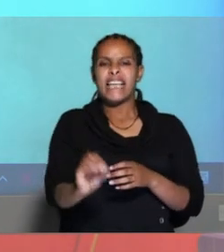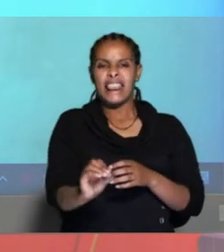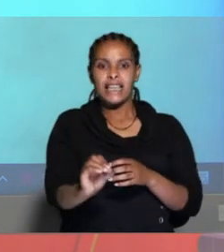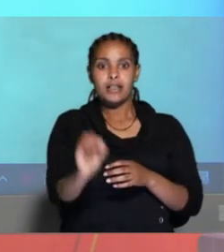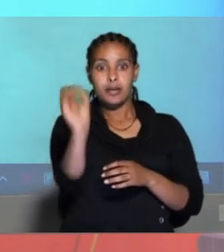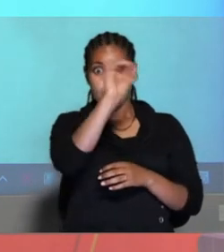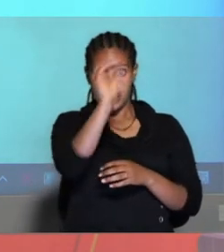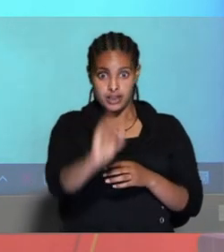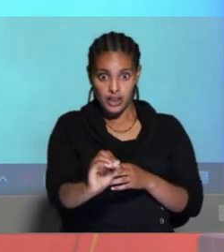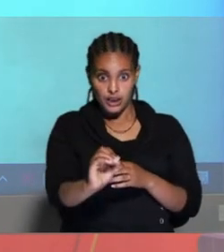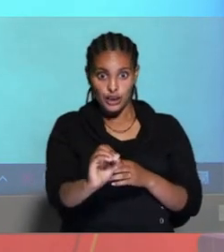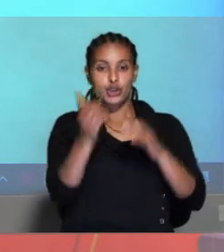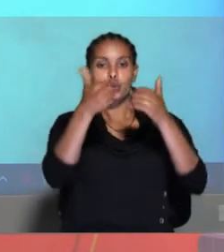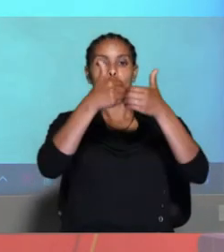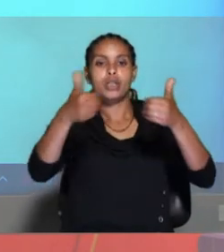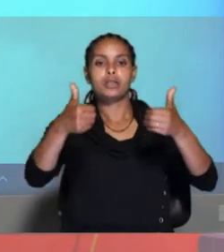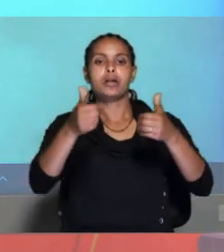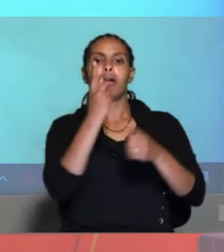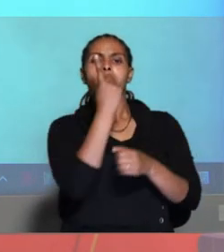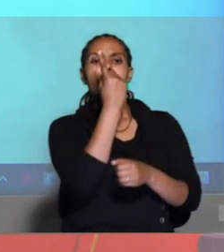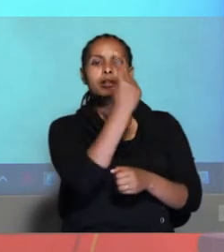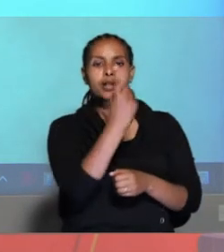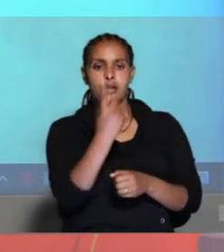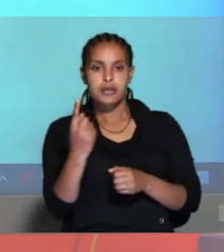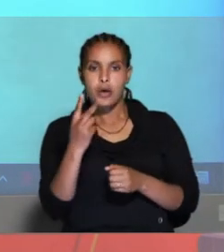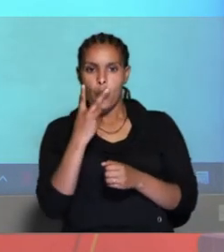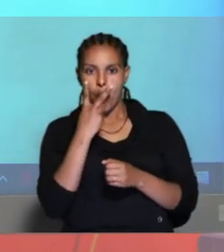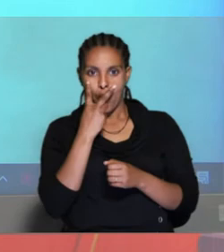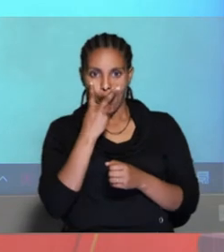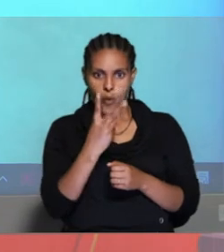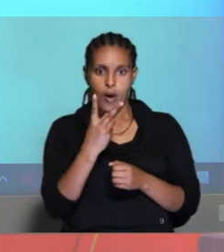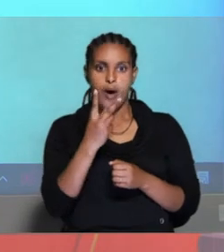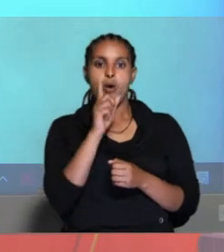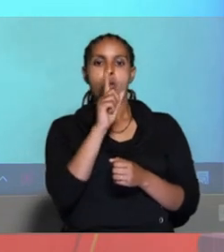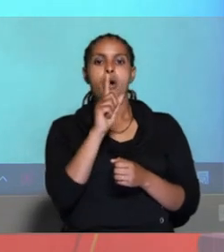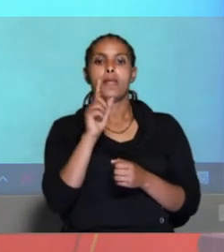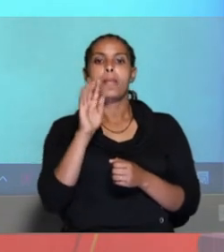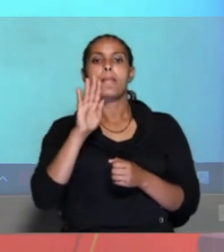dissociation. Let us see each one by one.